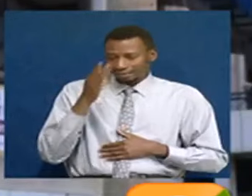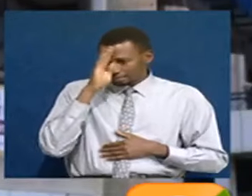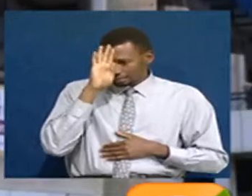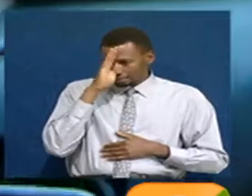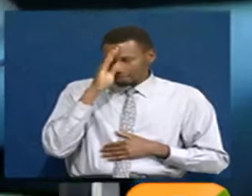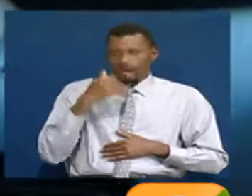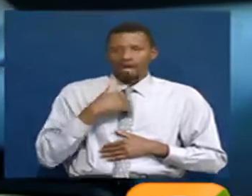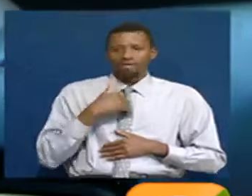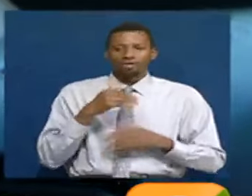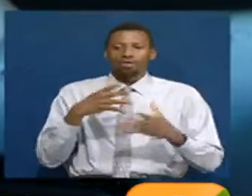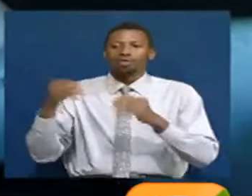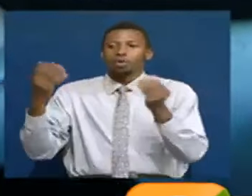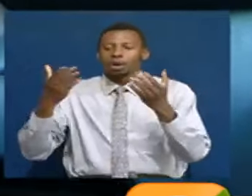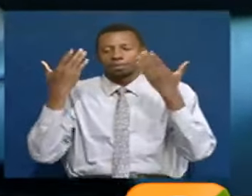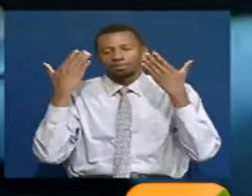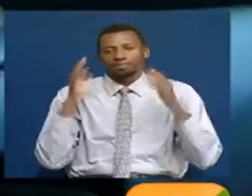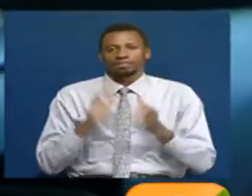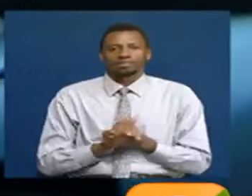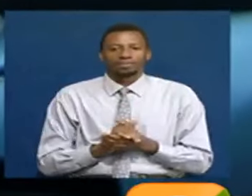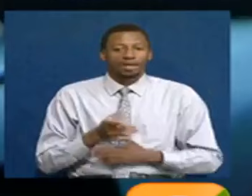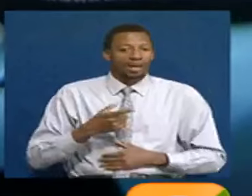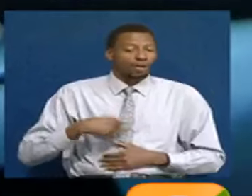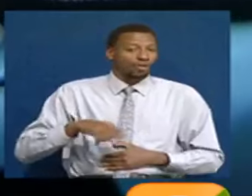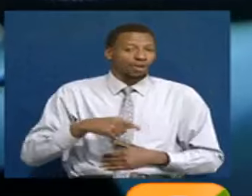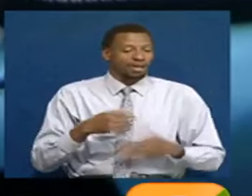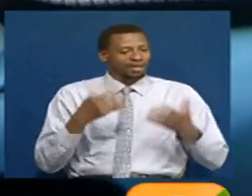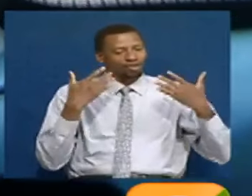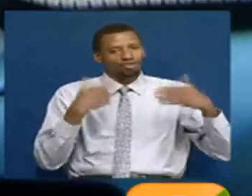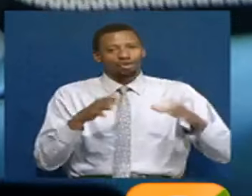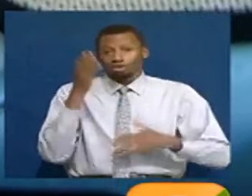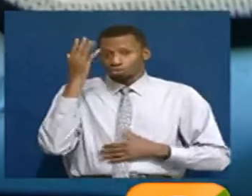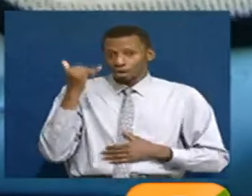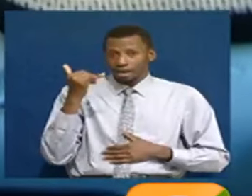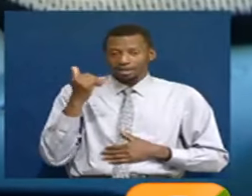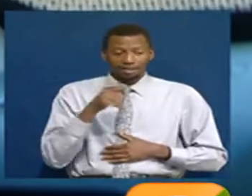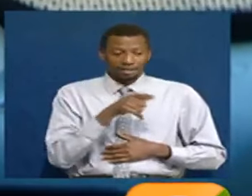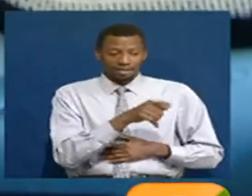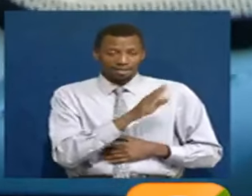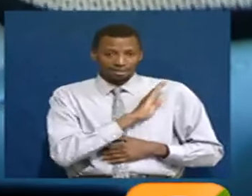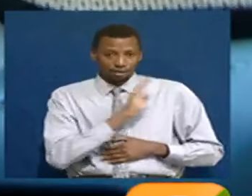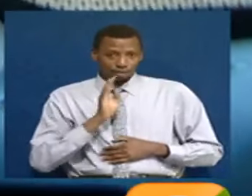go. So we are lost because there is failure of the board